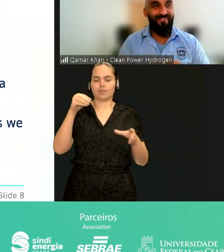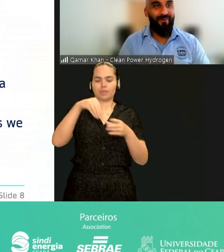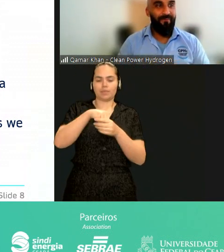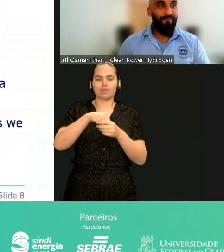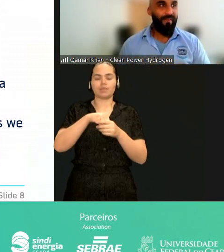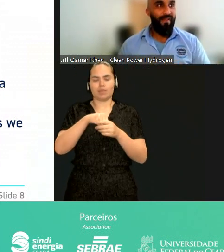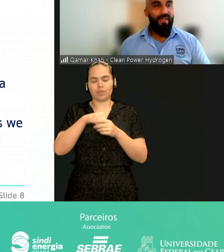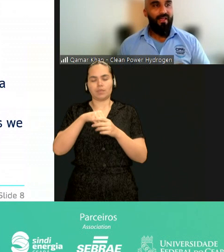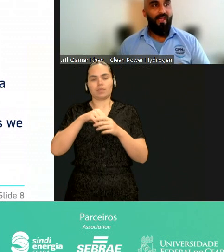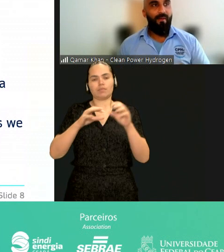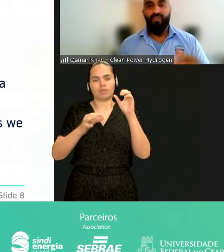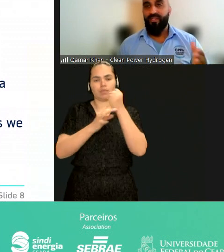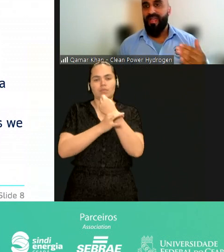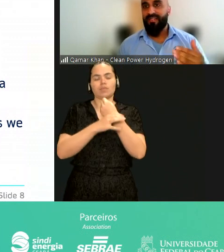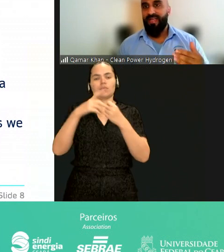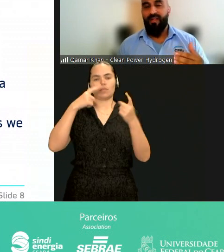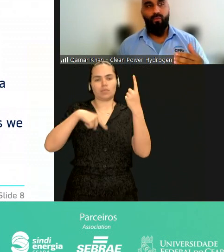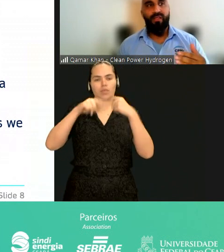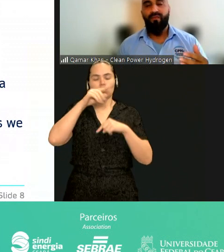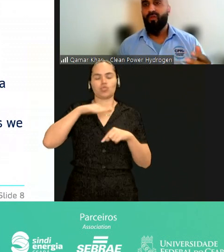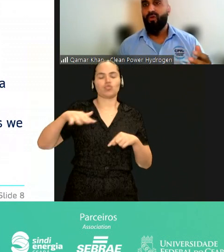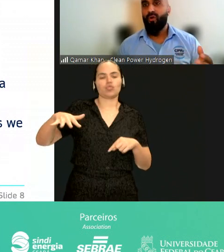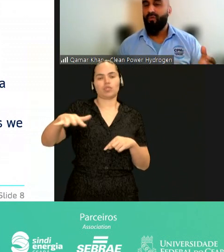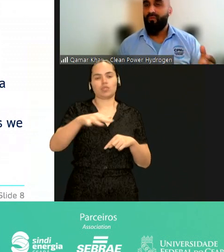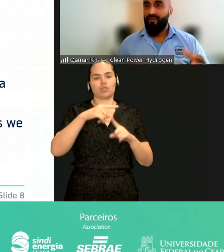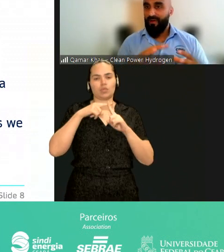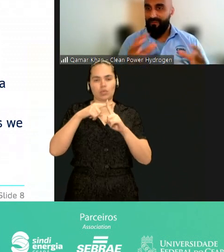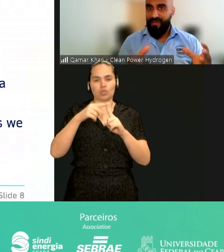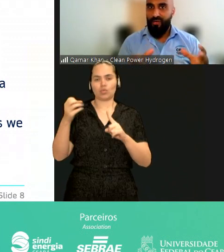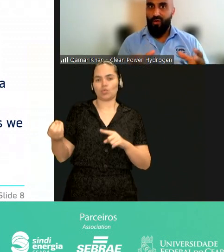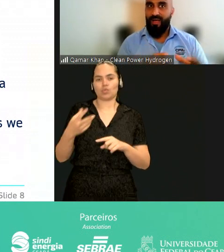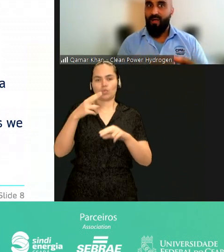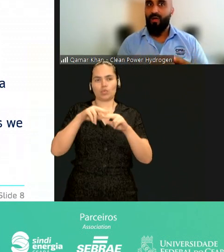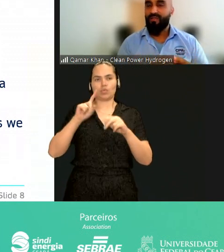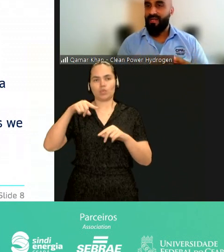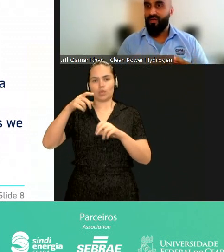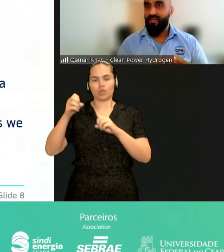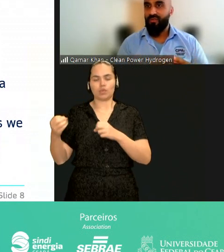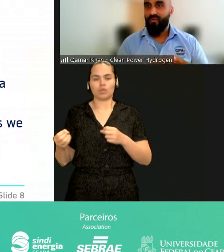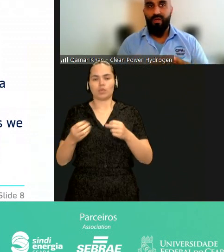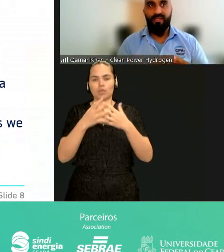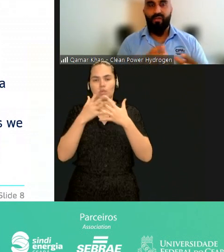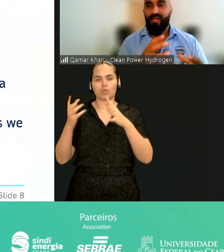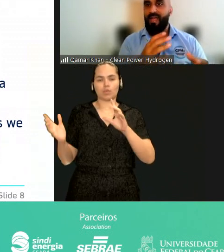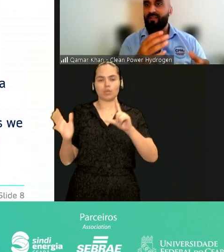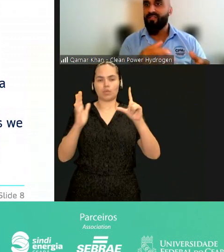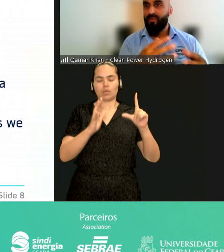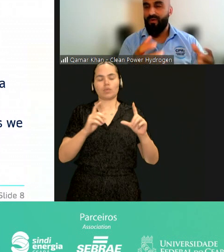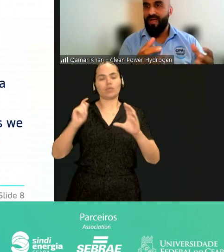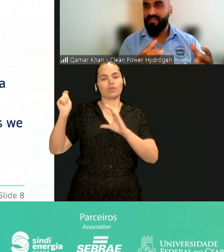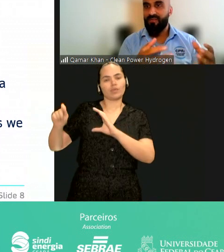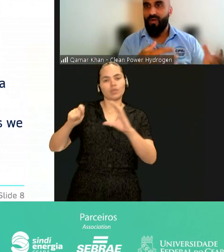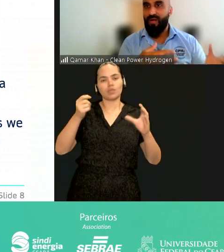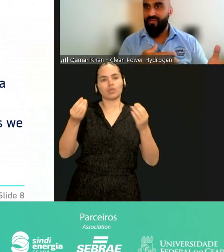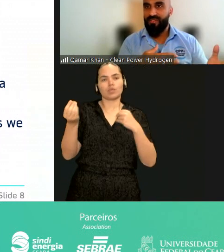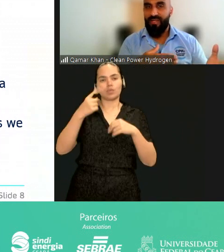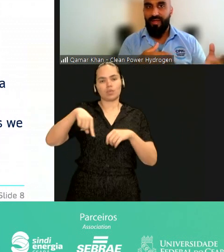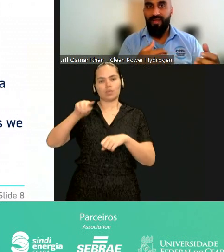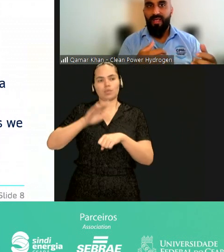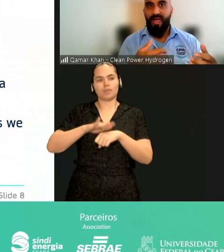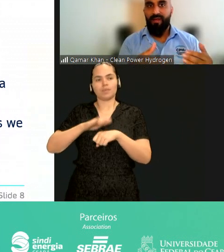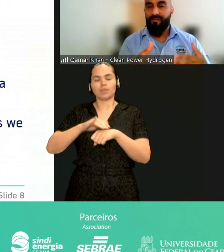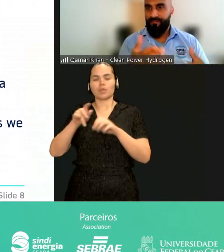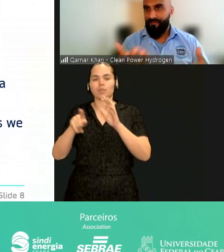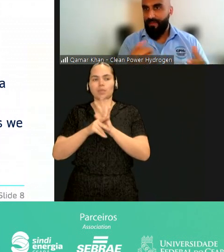oxygen. So the next slide will give you a video of how our technology works. So it kind of summarizes what I've just